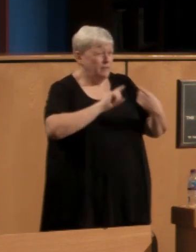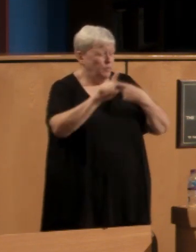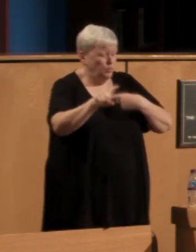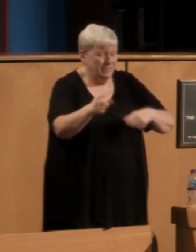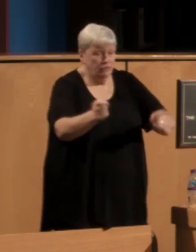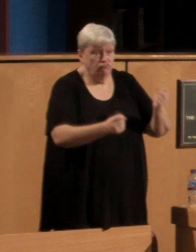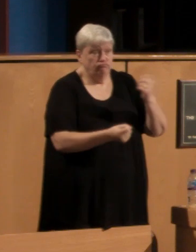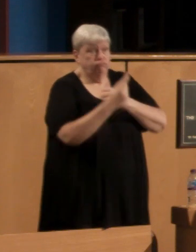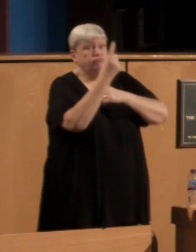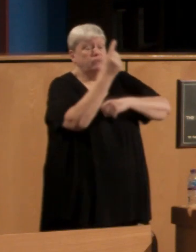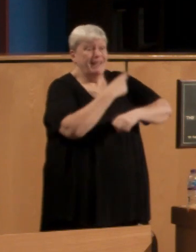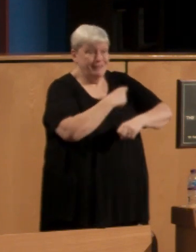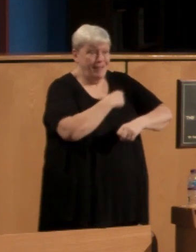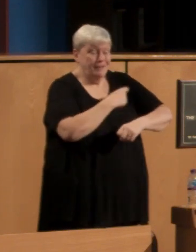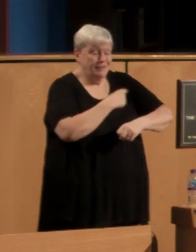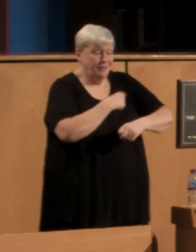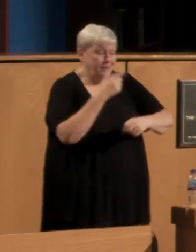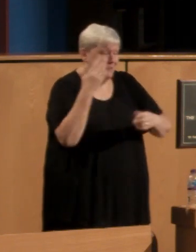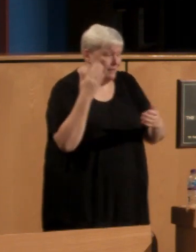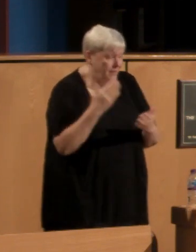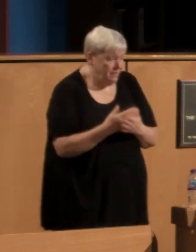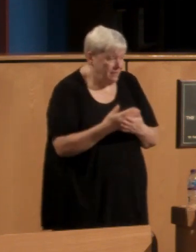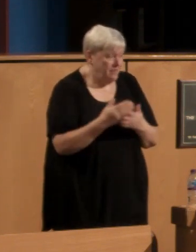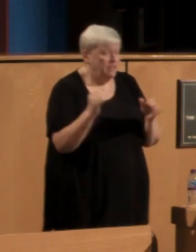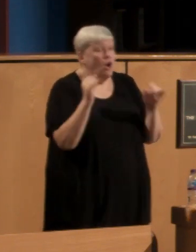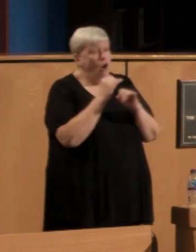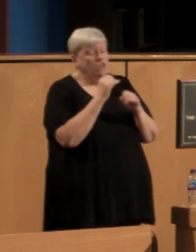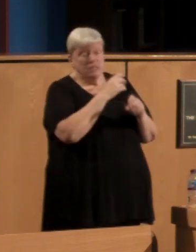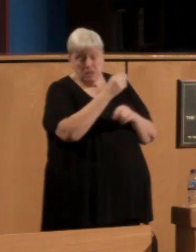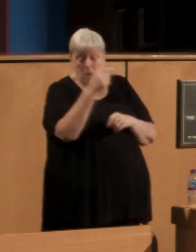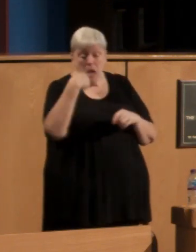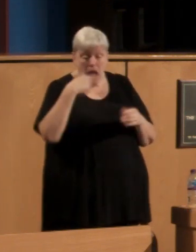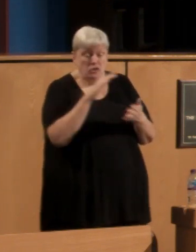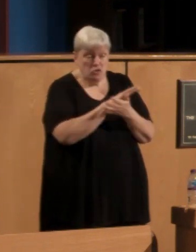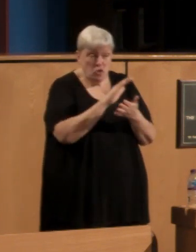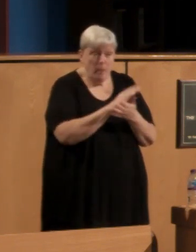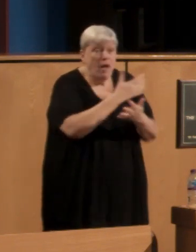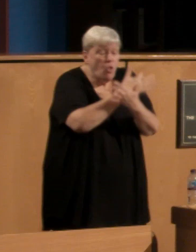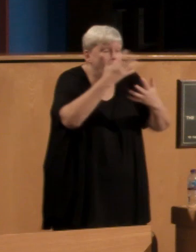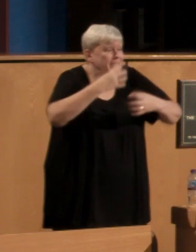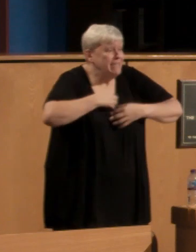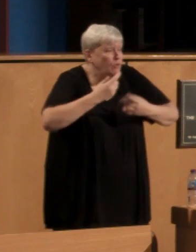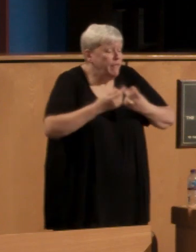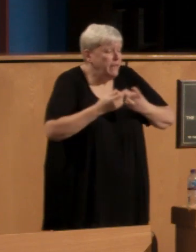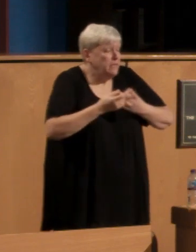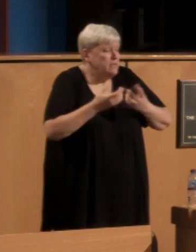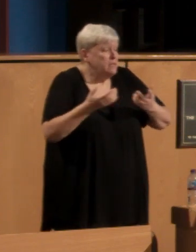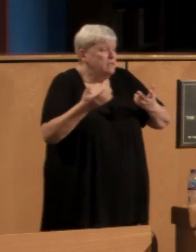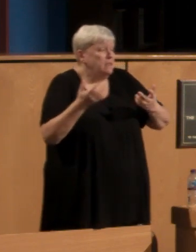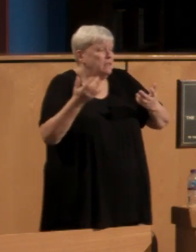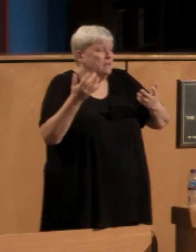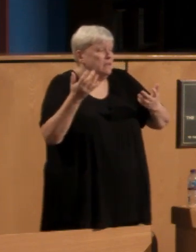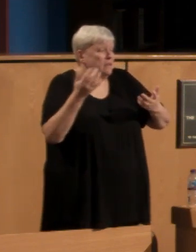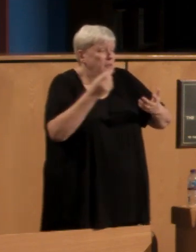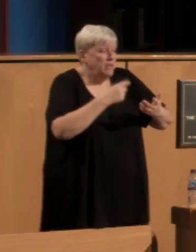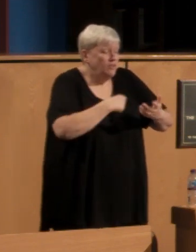anxiety. That horror can be great. There's some of that I enjoy, but there's also a lot of scary things that just make your